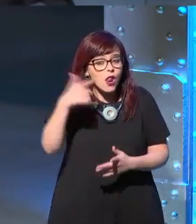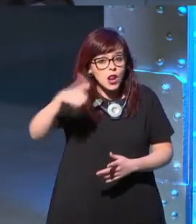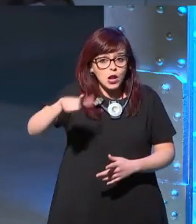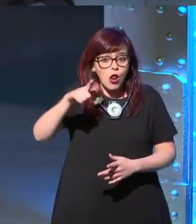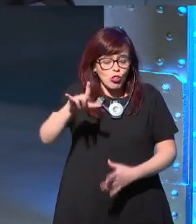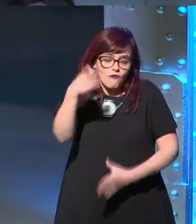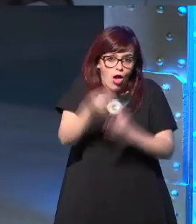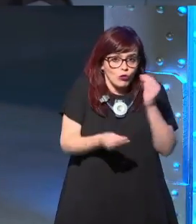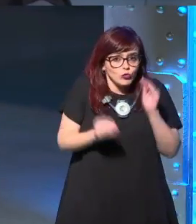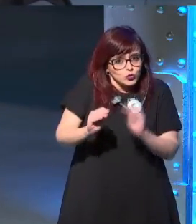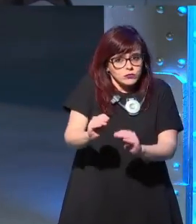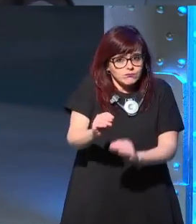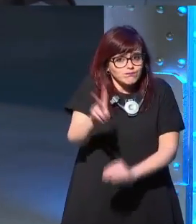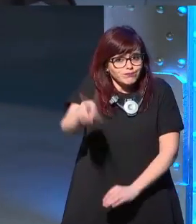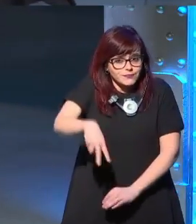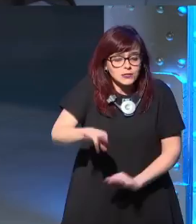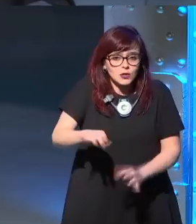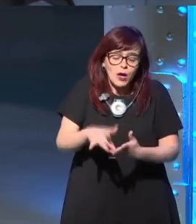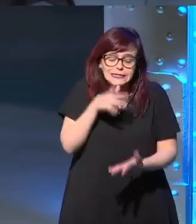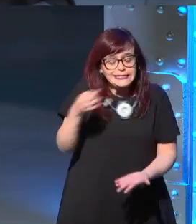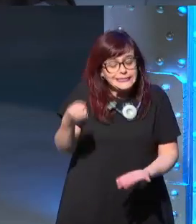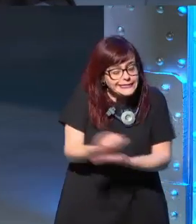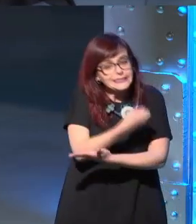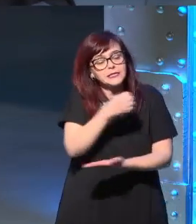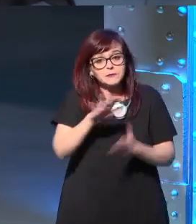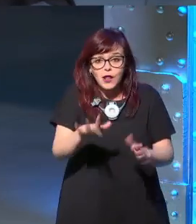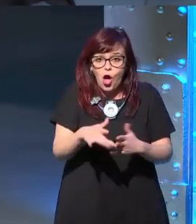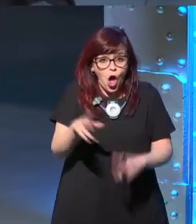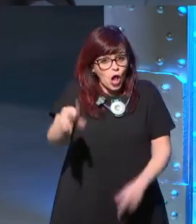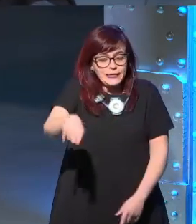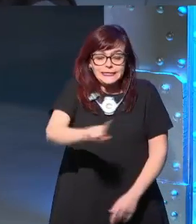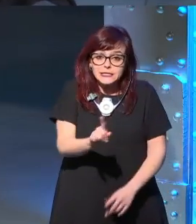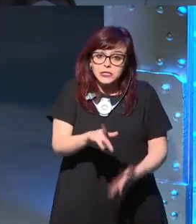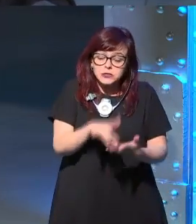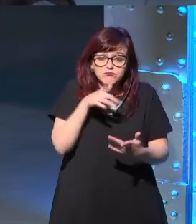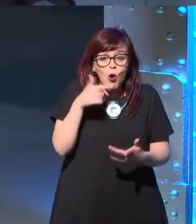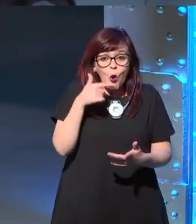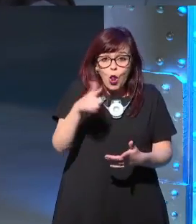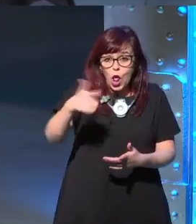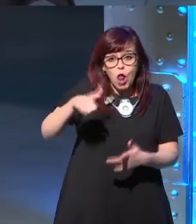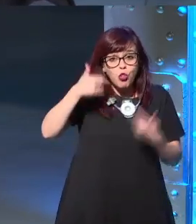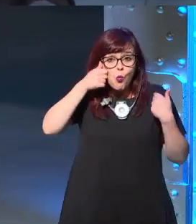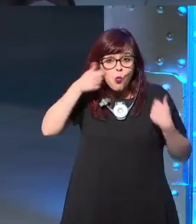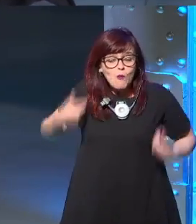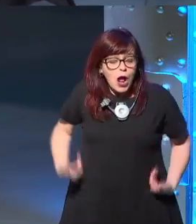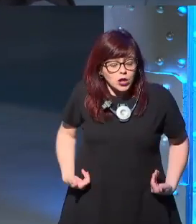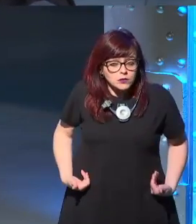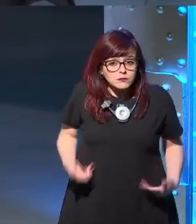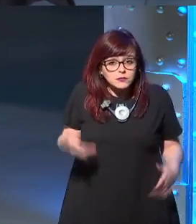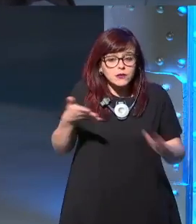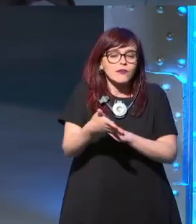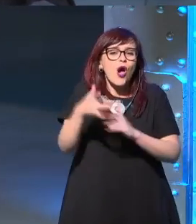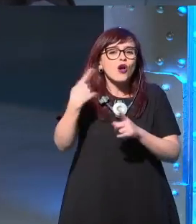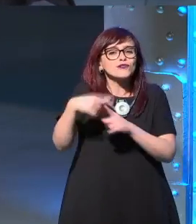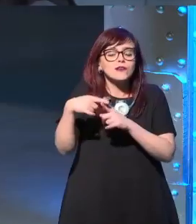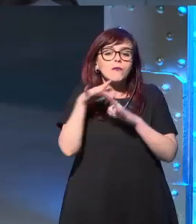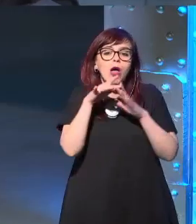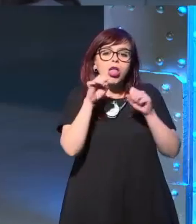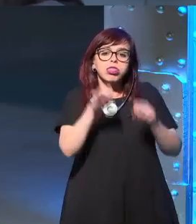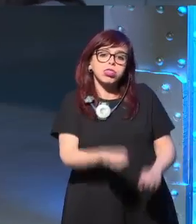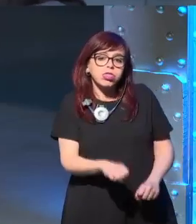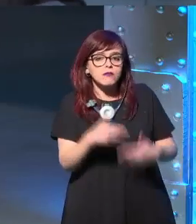that's a shame. I say, no, that makes him human. He procrastinated. As I said, he didn't finish things. He was deeply tormented.